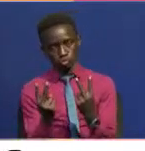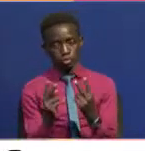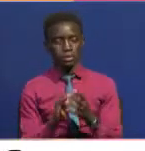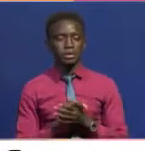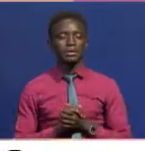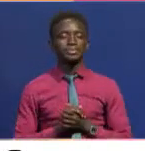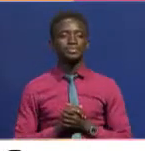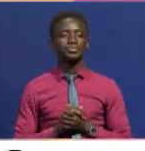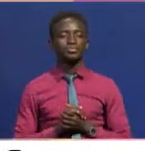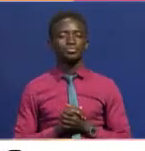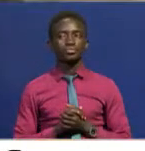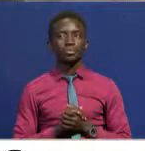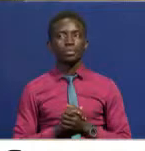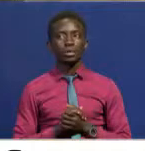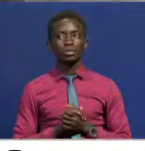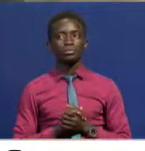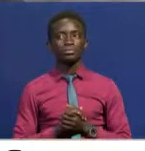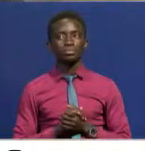is